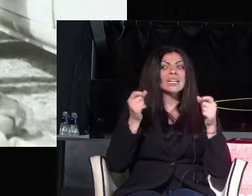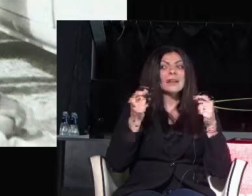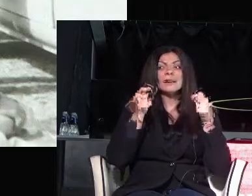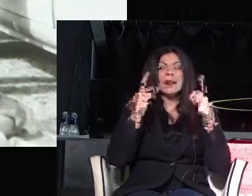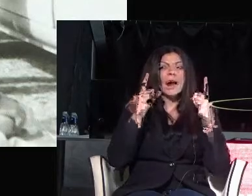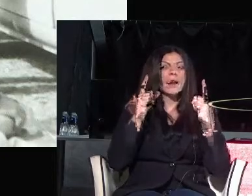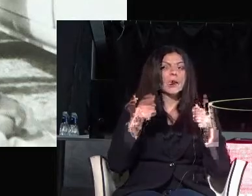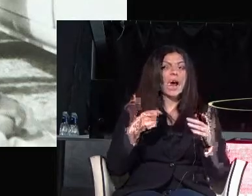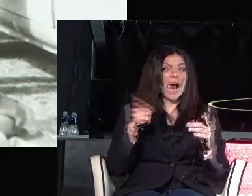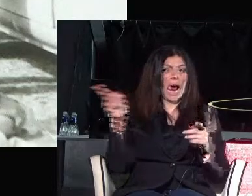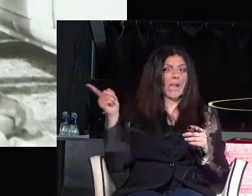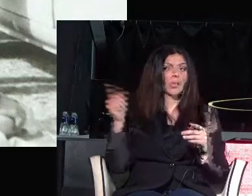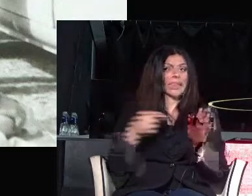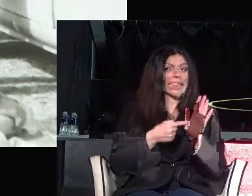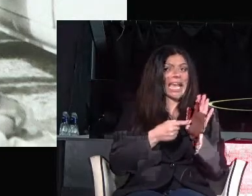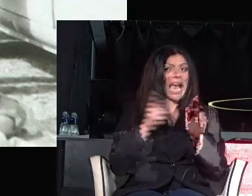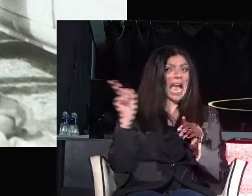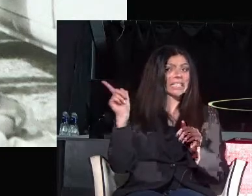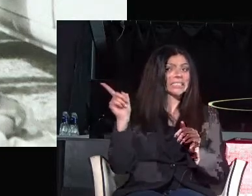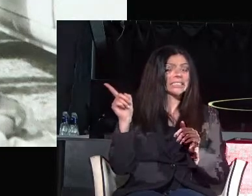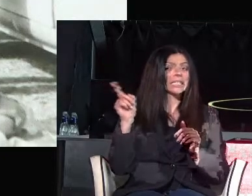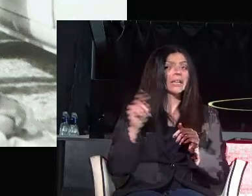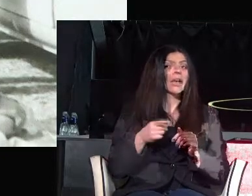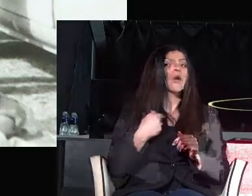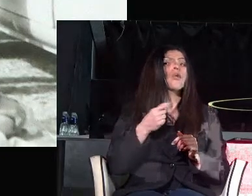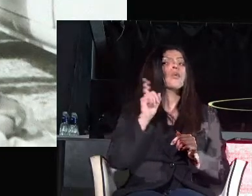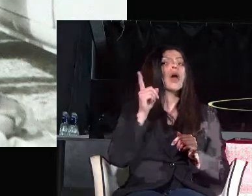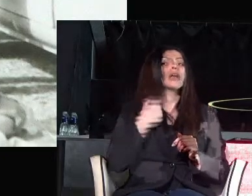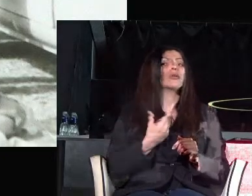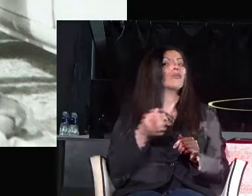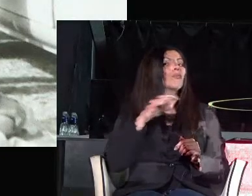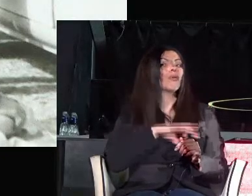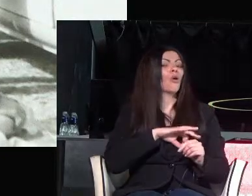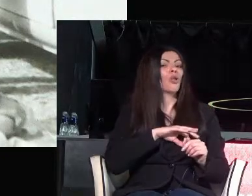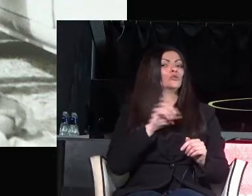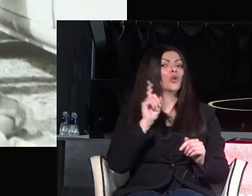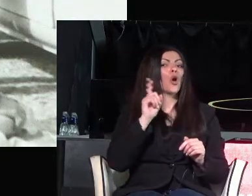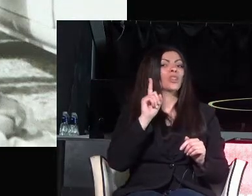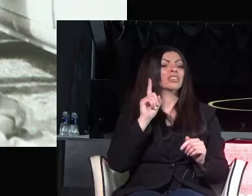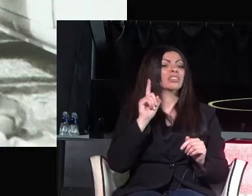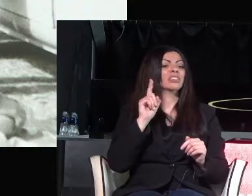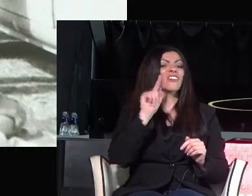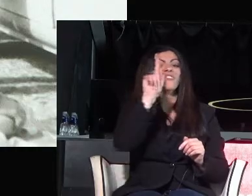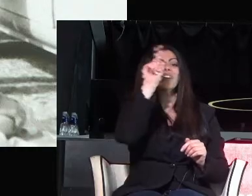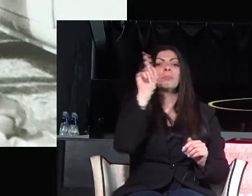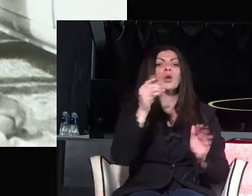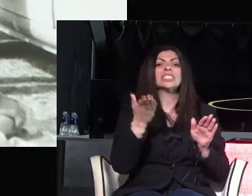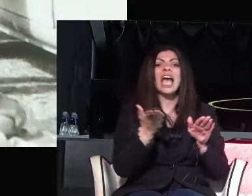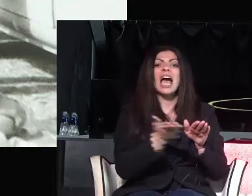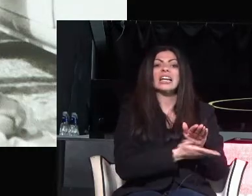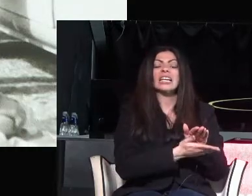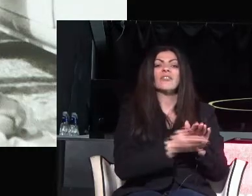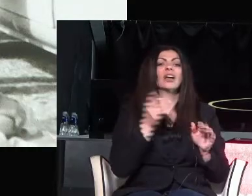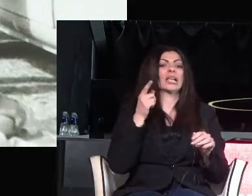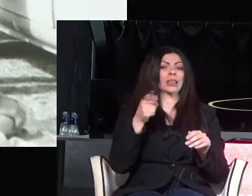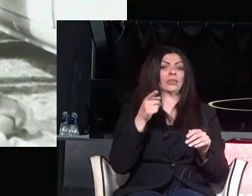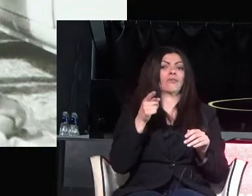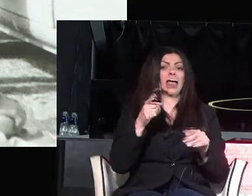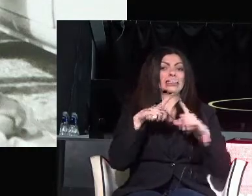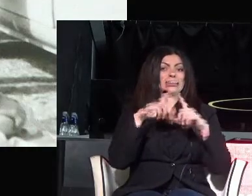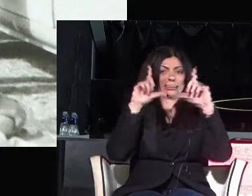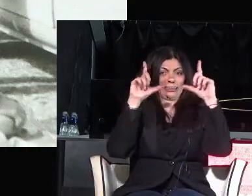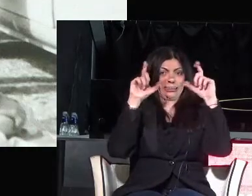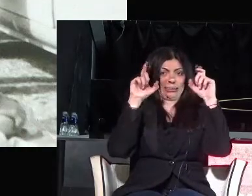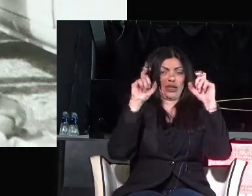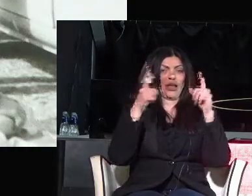well. And this image is an image from the so-called Big Excursion, or the deportation of Bulgarian Turks